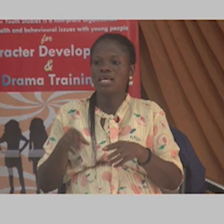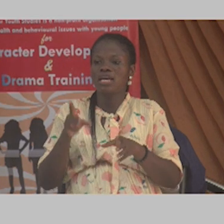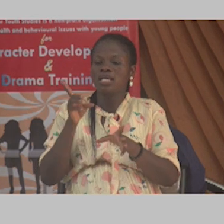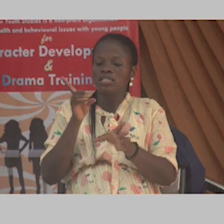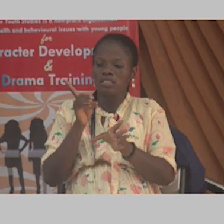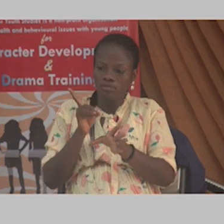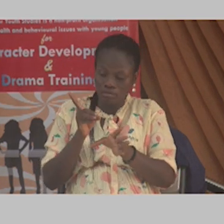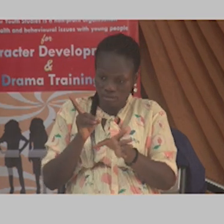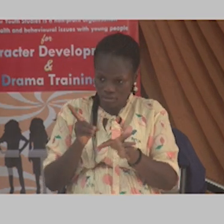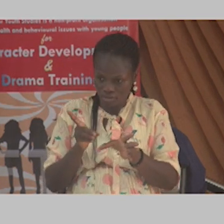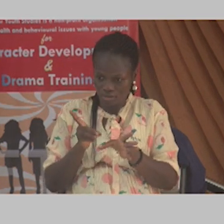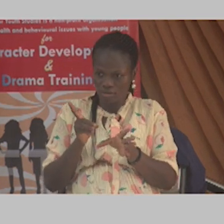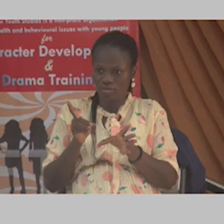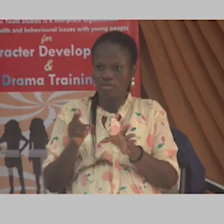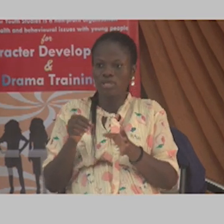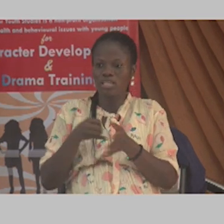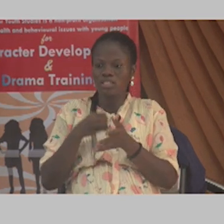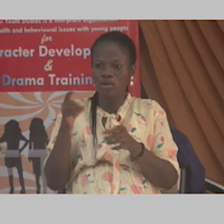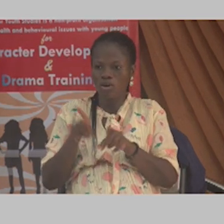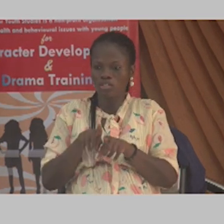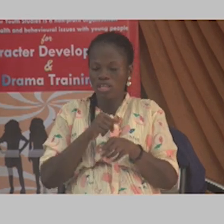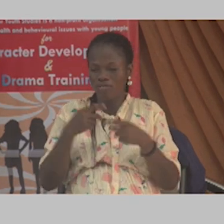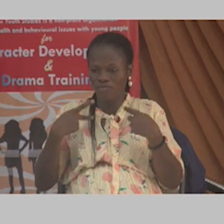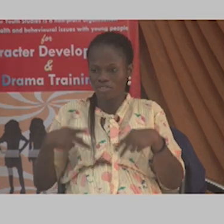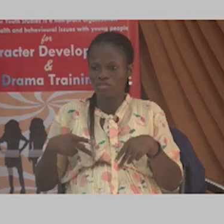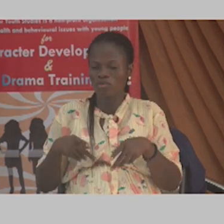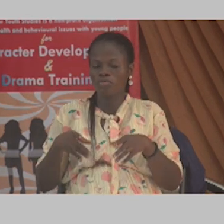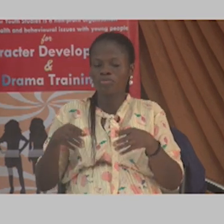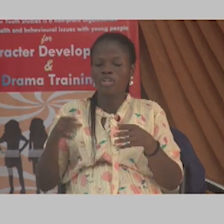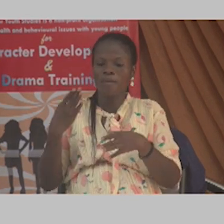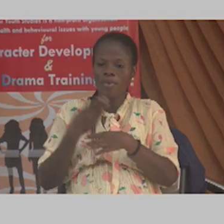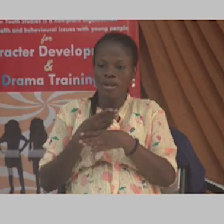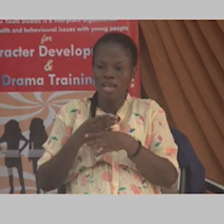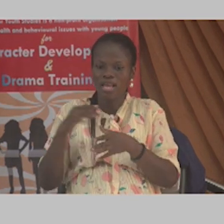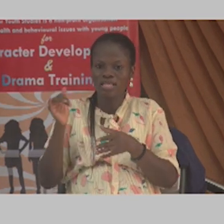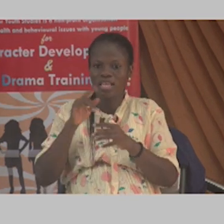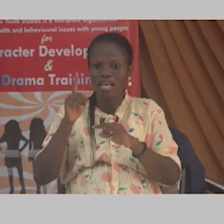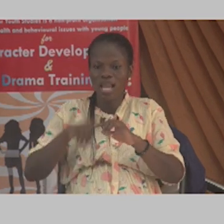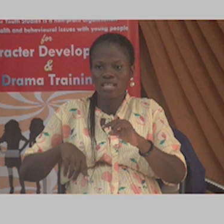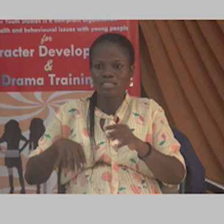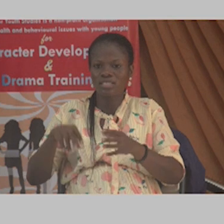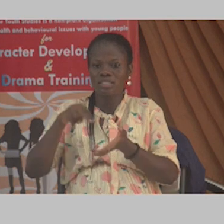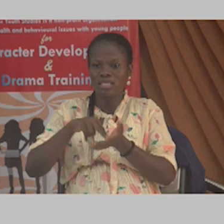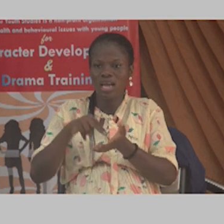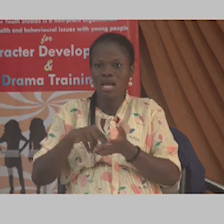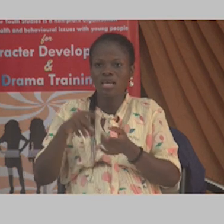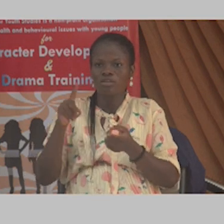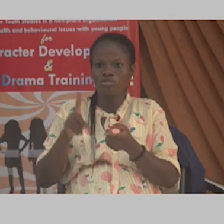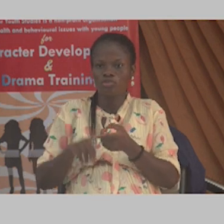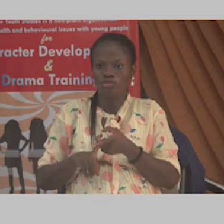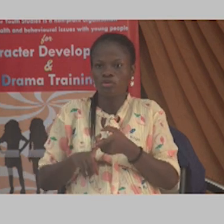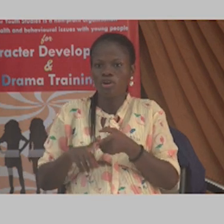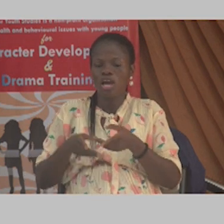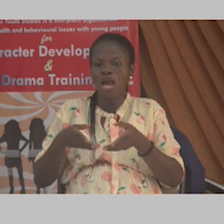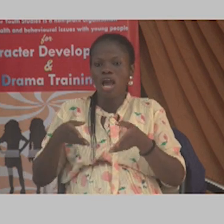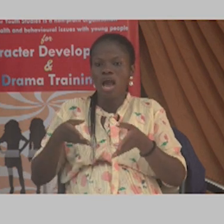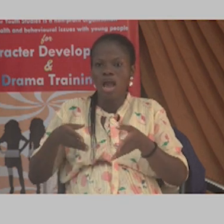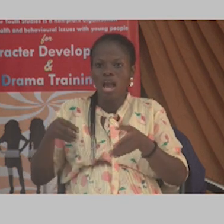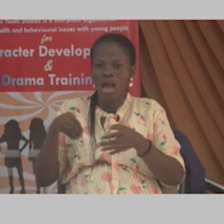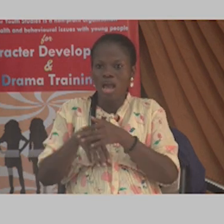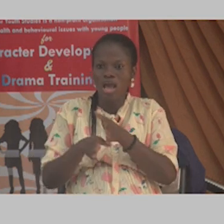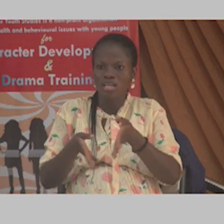also a physical barrier because they actually cannot stand to access that. And then we have the information